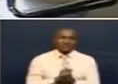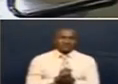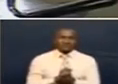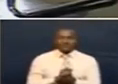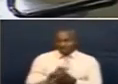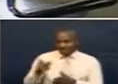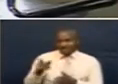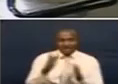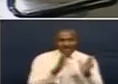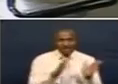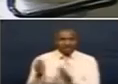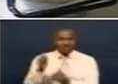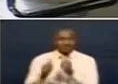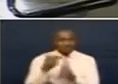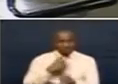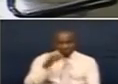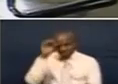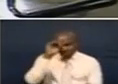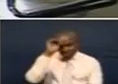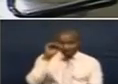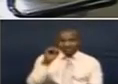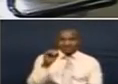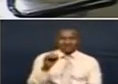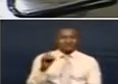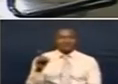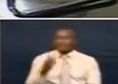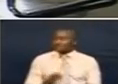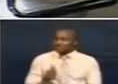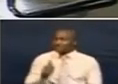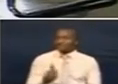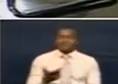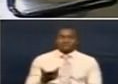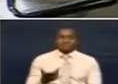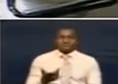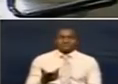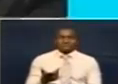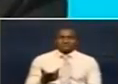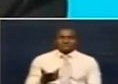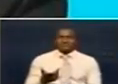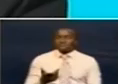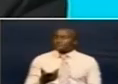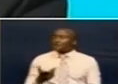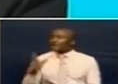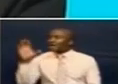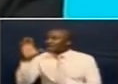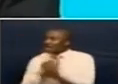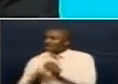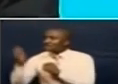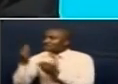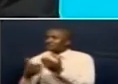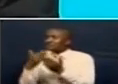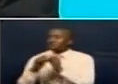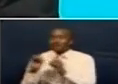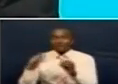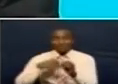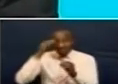This is an arrangement which in my view is driven by selfishness. It has very little to do with the best interests of this country. And what I